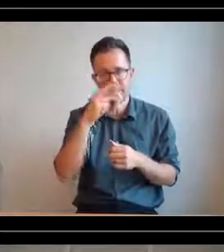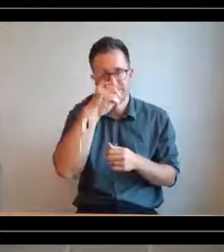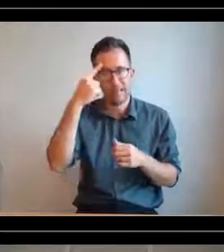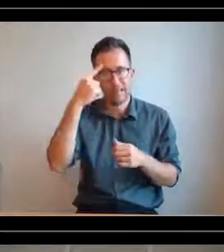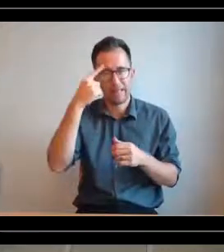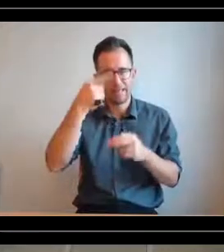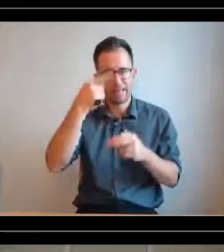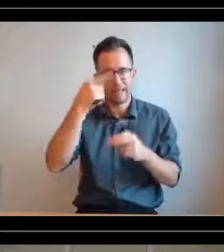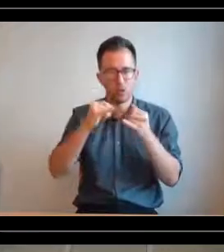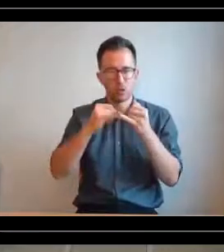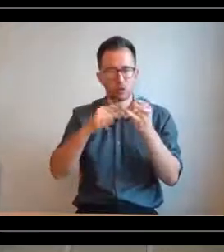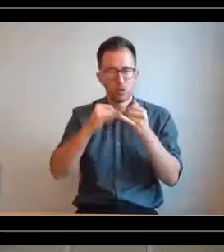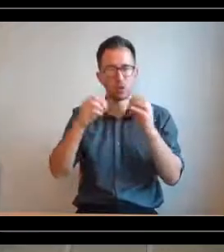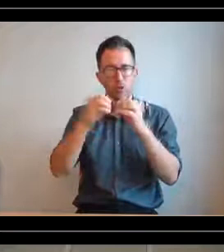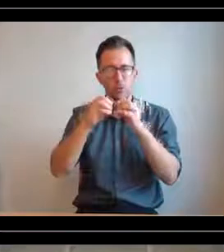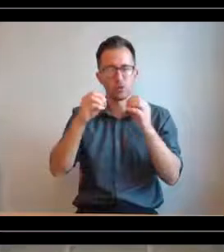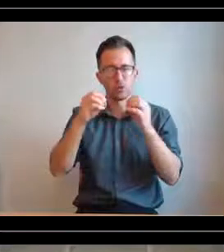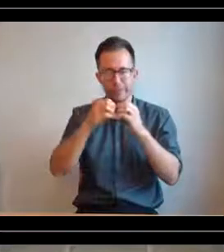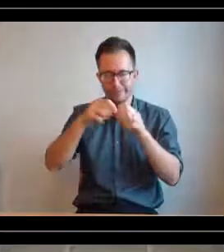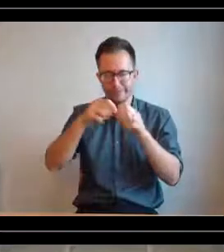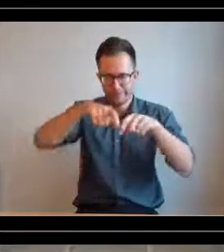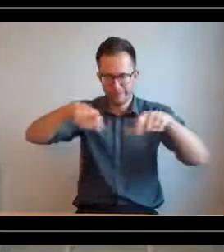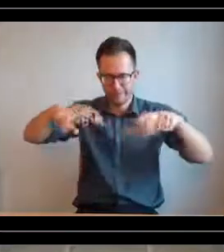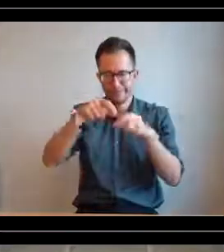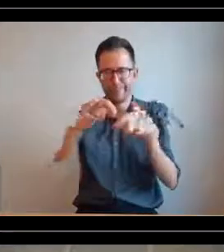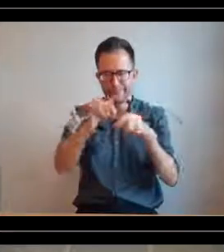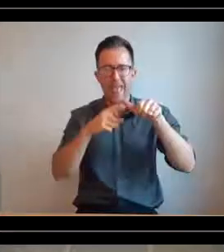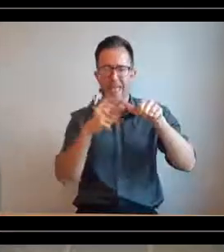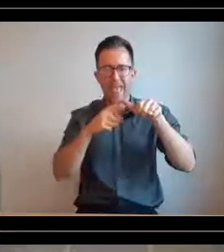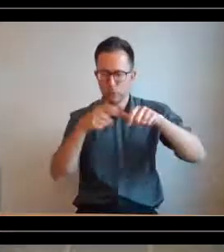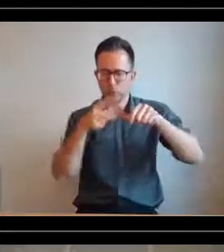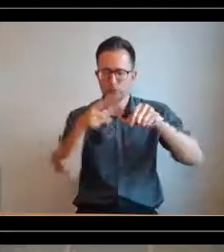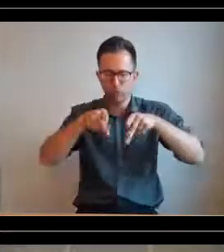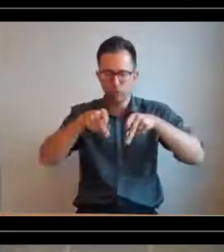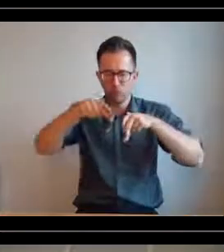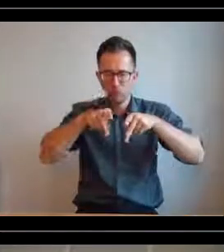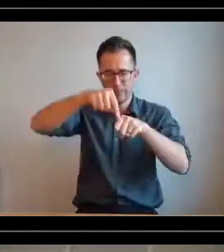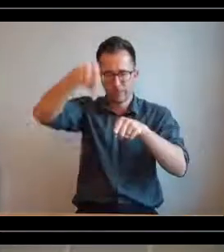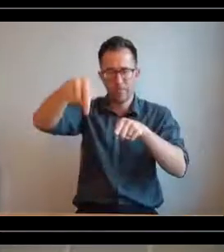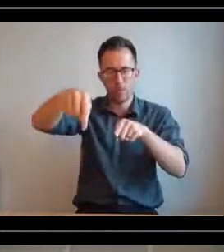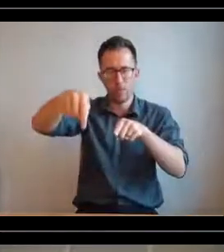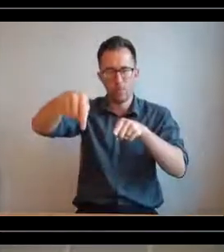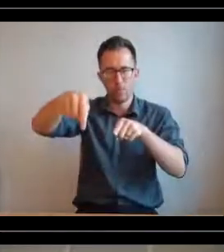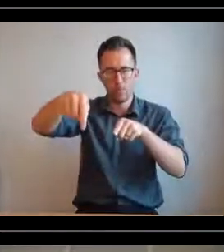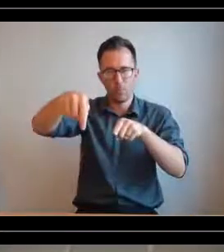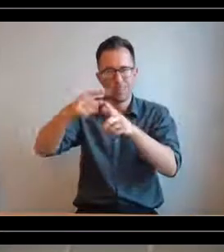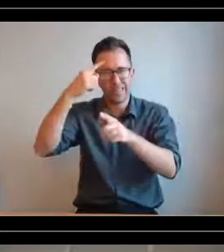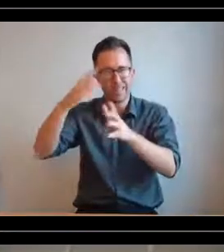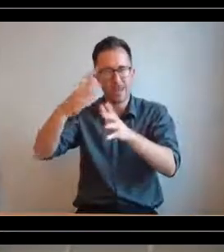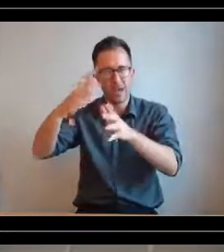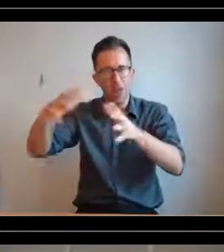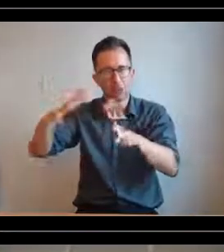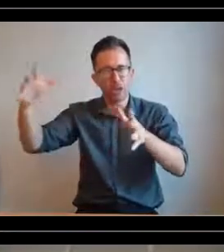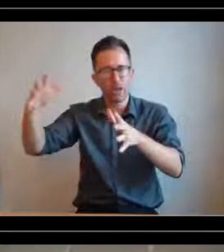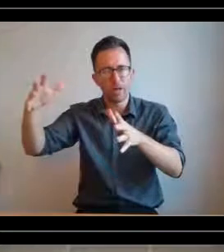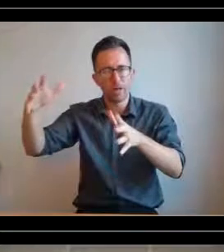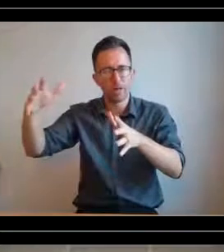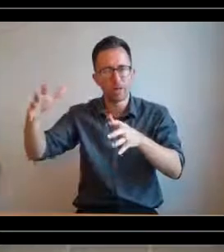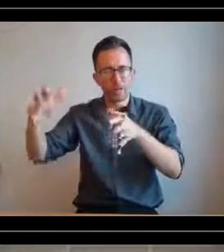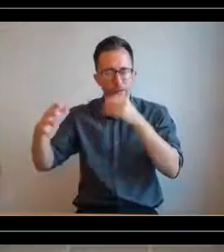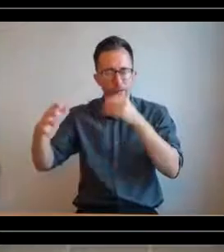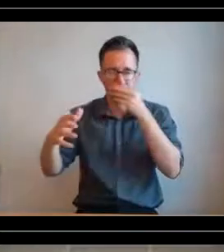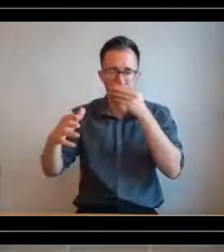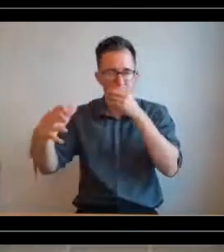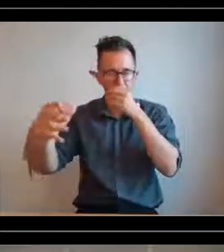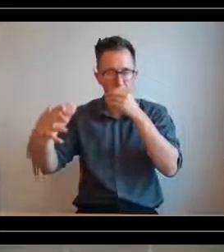the A2, the one that was pointed out on the video, that one I think is actually slightly larger, Steve. I think that is larger. If it's